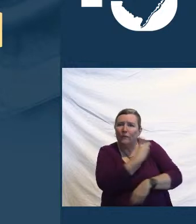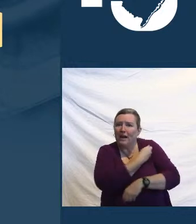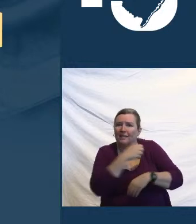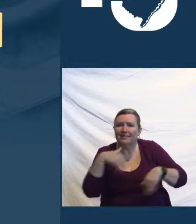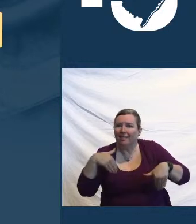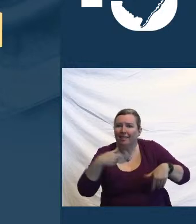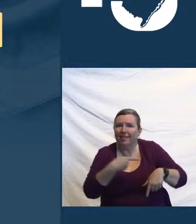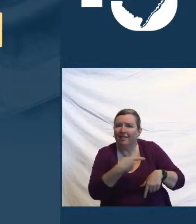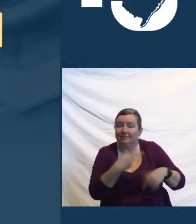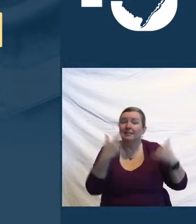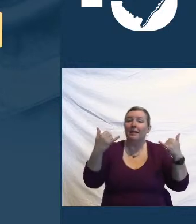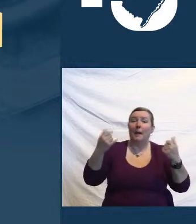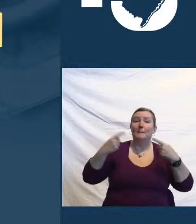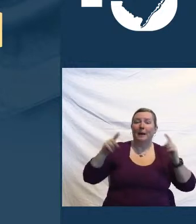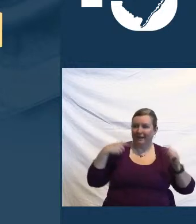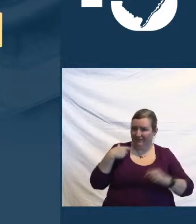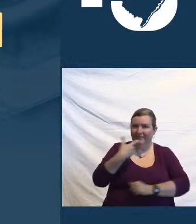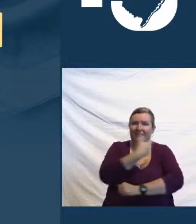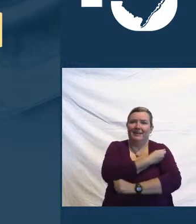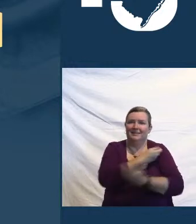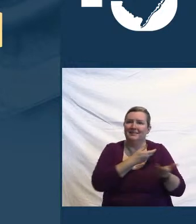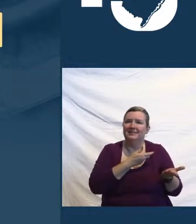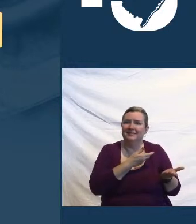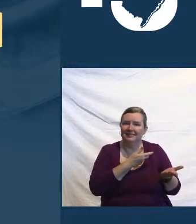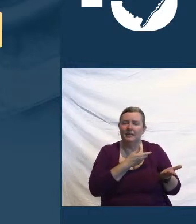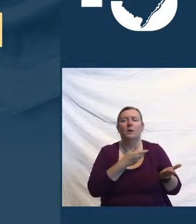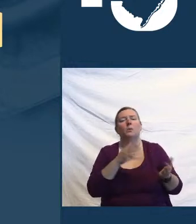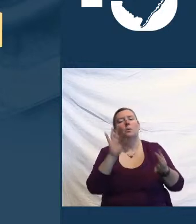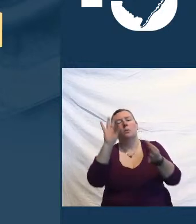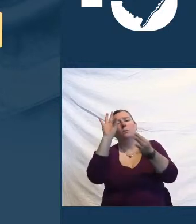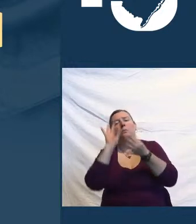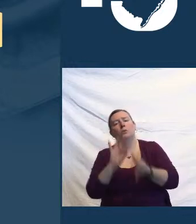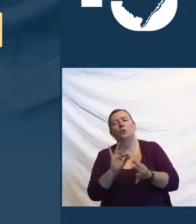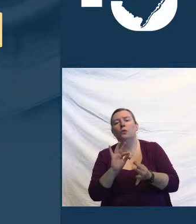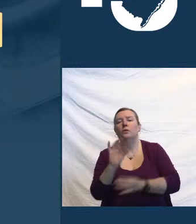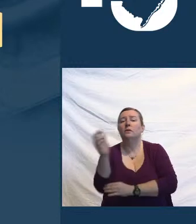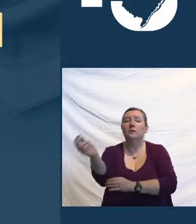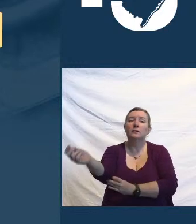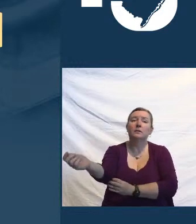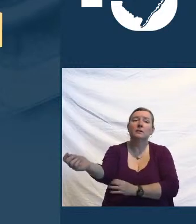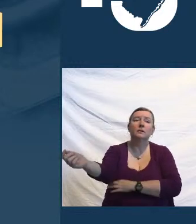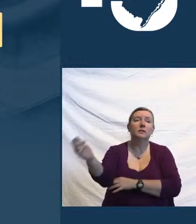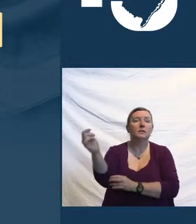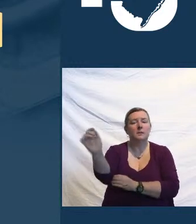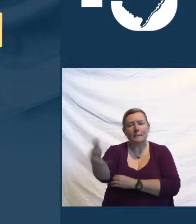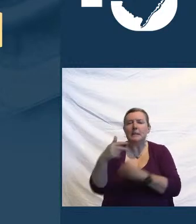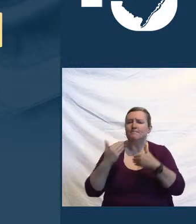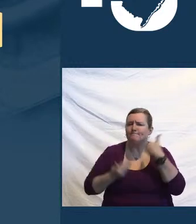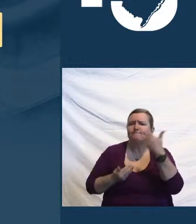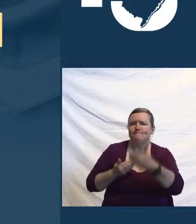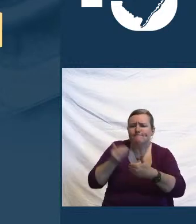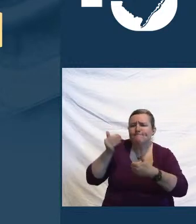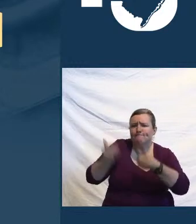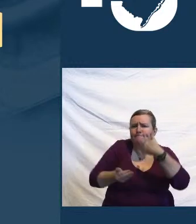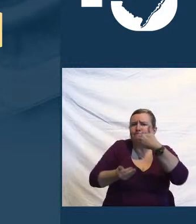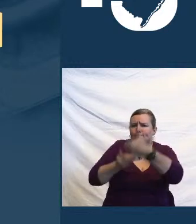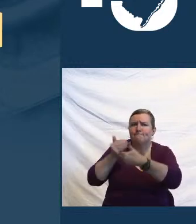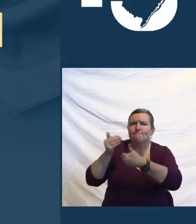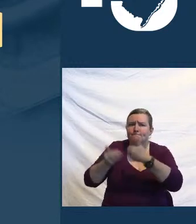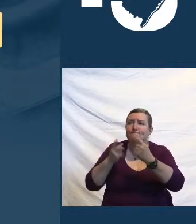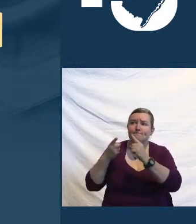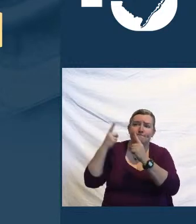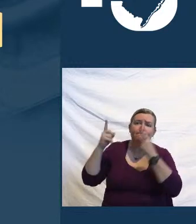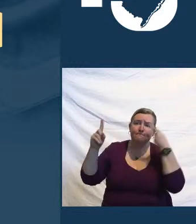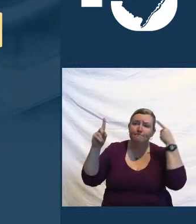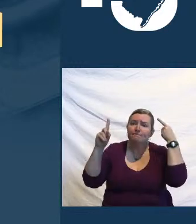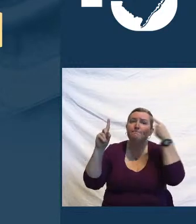a classroom with an educator who was vaccinated and sits among their peers who are vaccinated, the closer we get to being able to lift